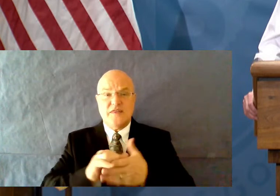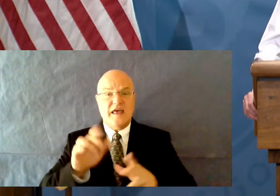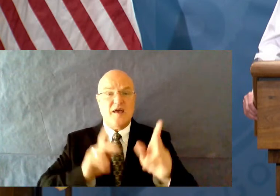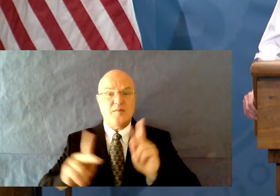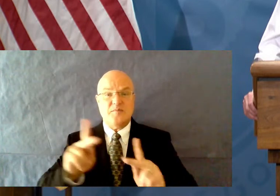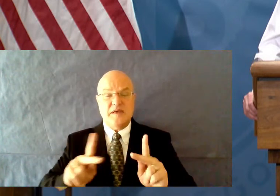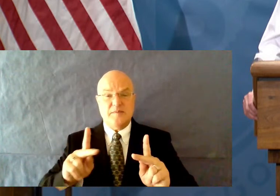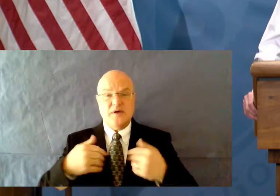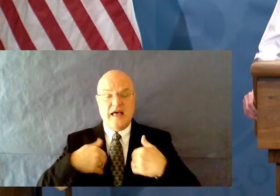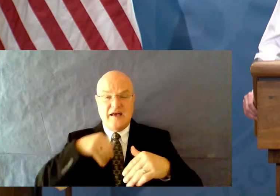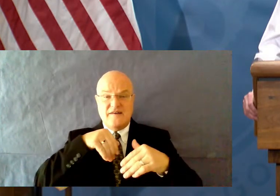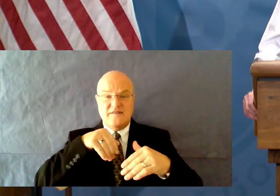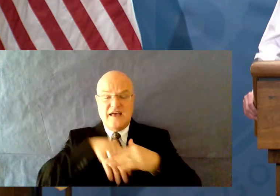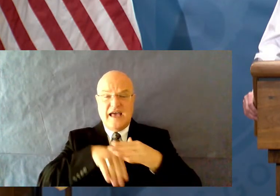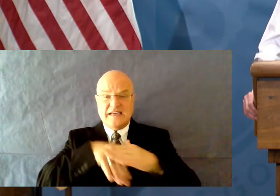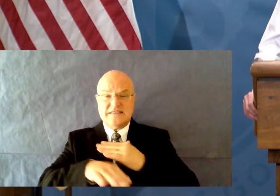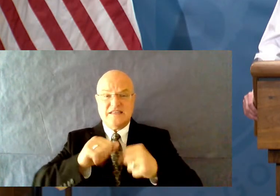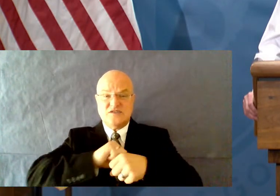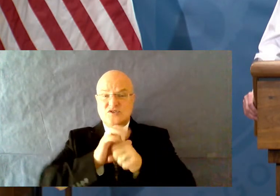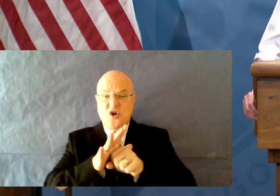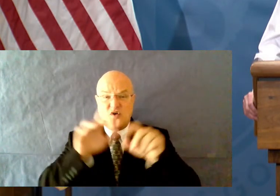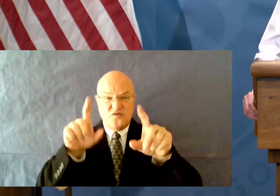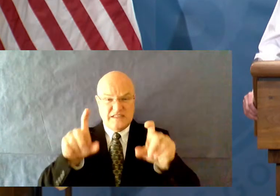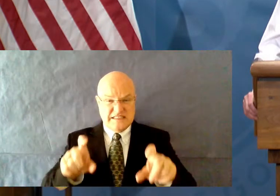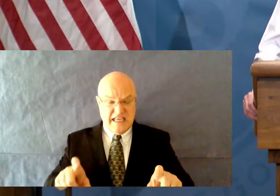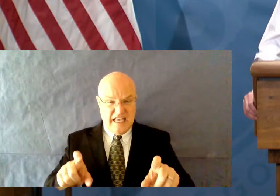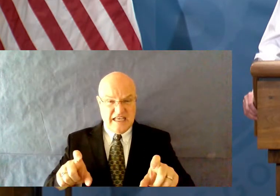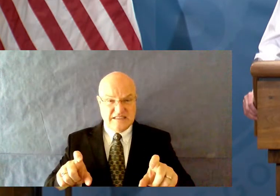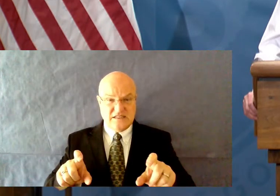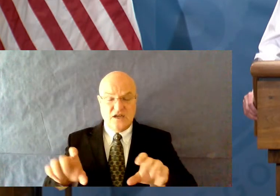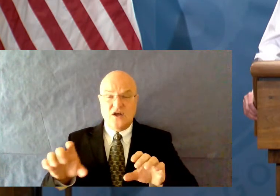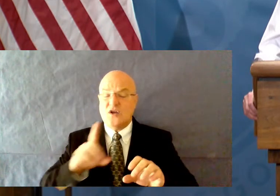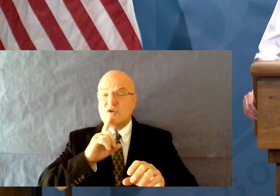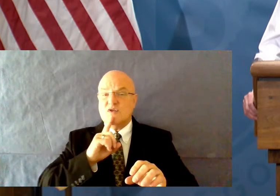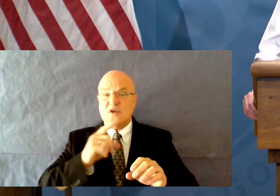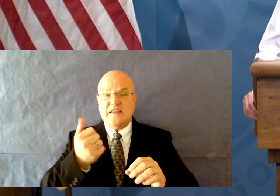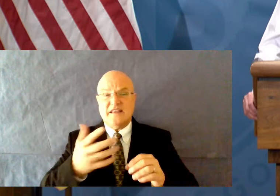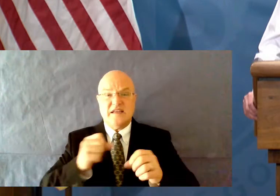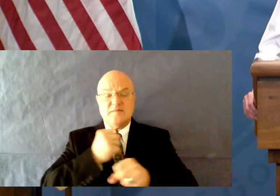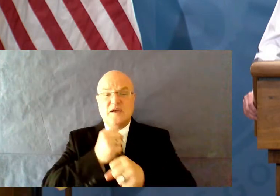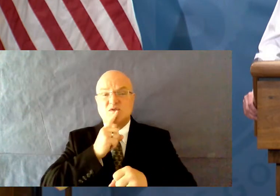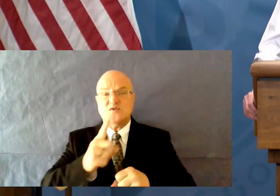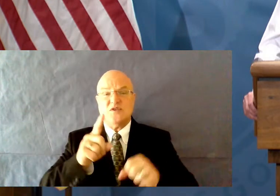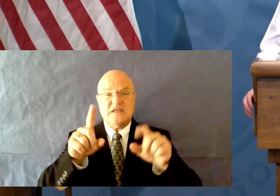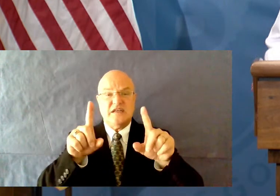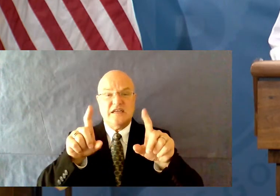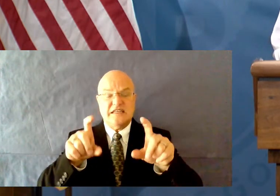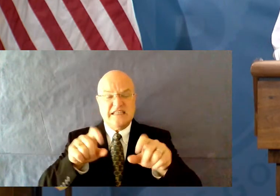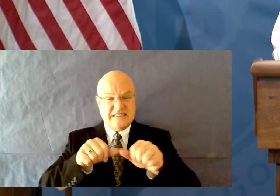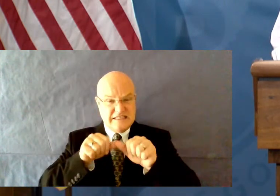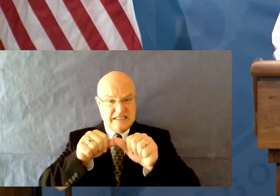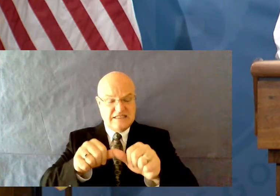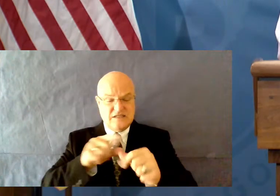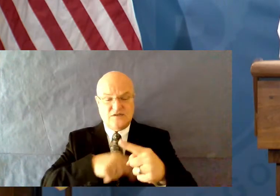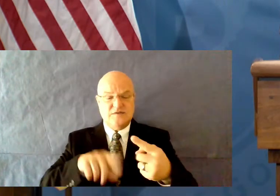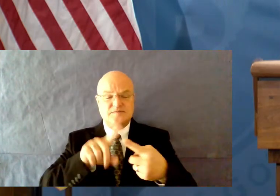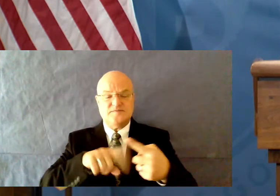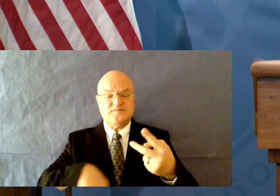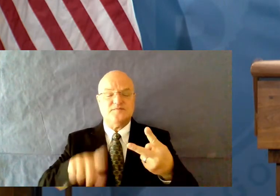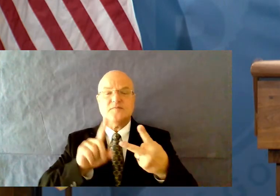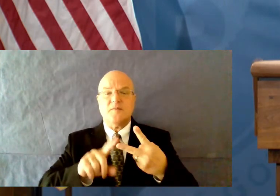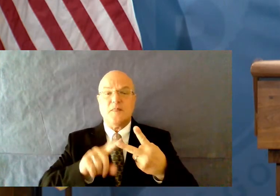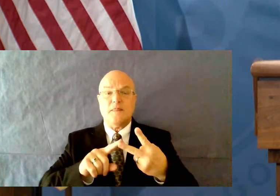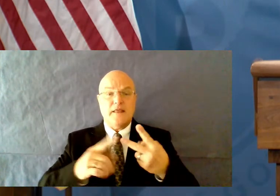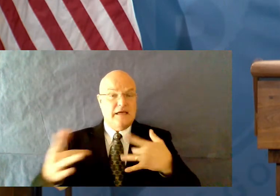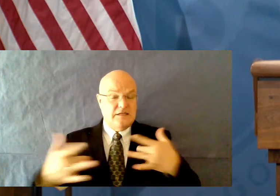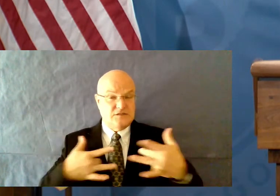have access to COVID tests? Anything you're doing to make sure testing continues? My second question is there a concern